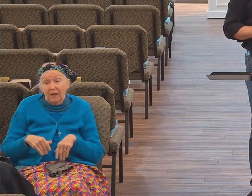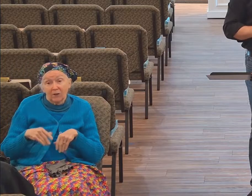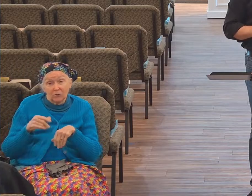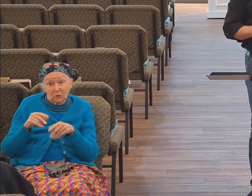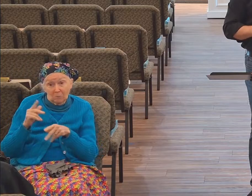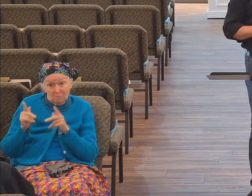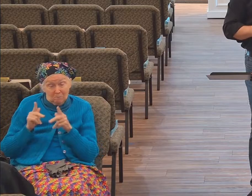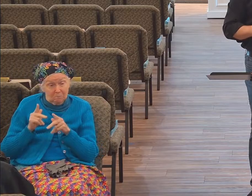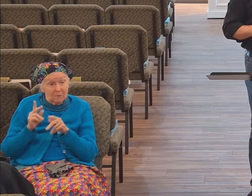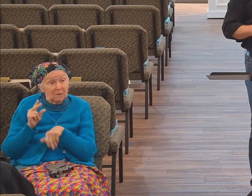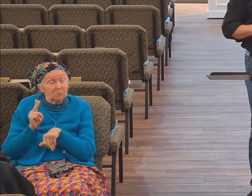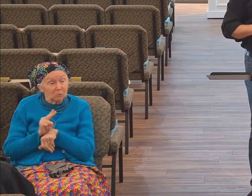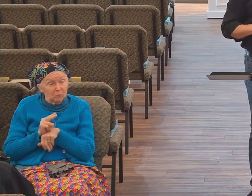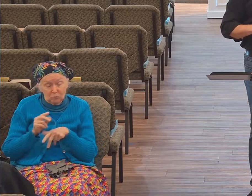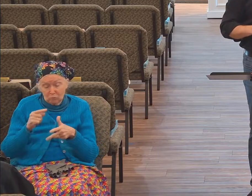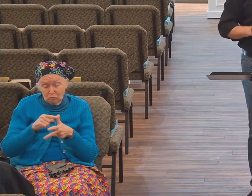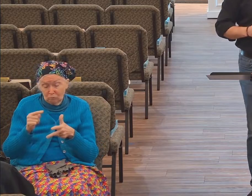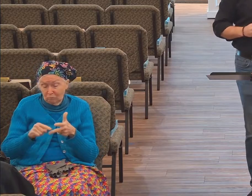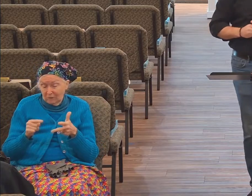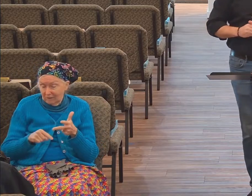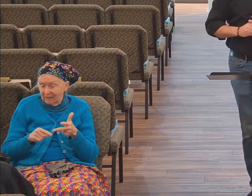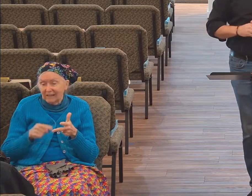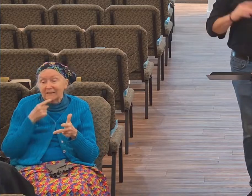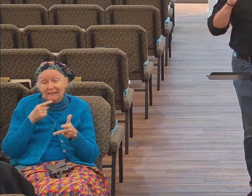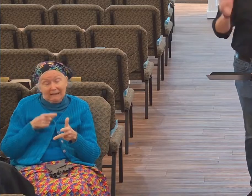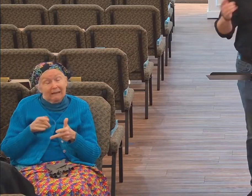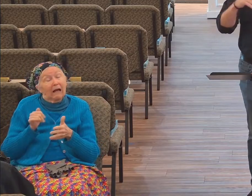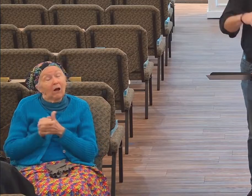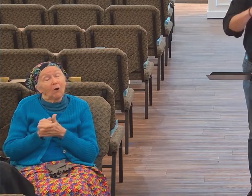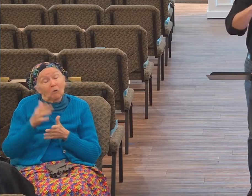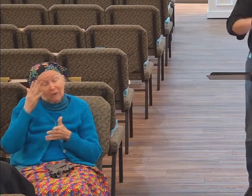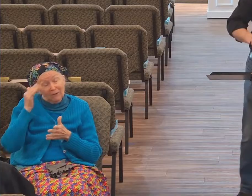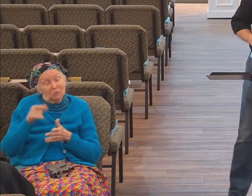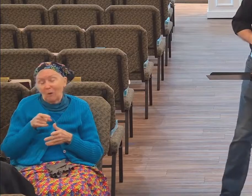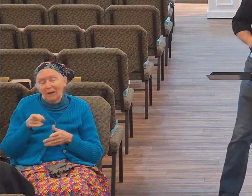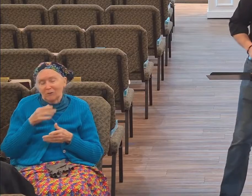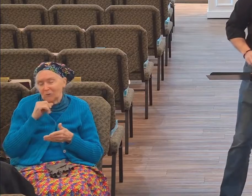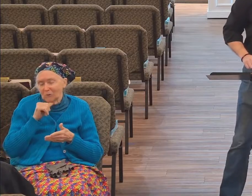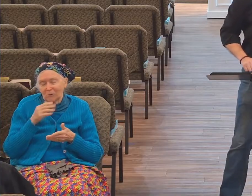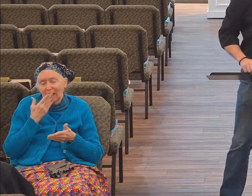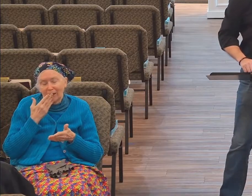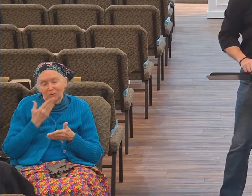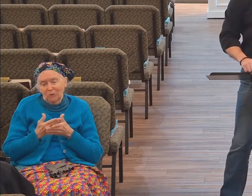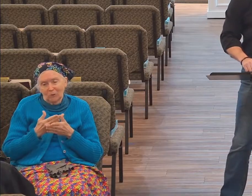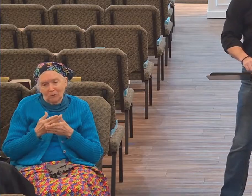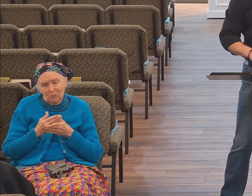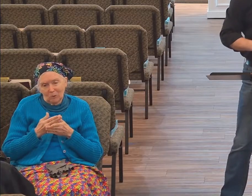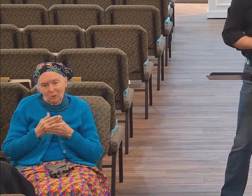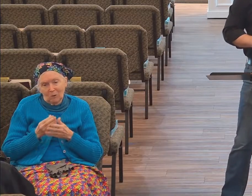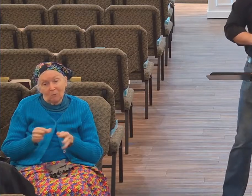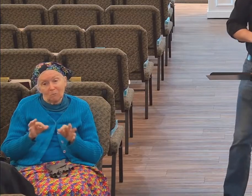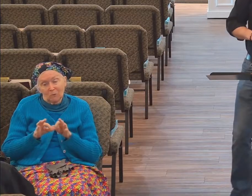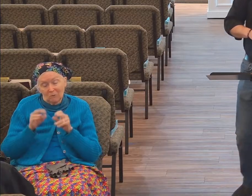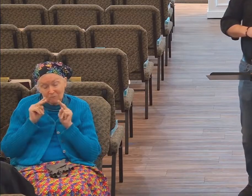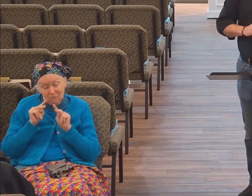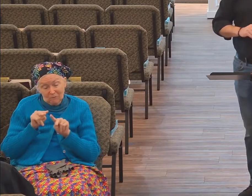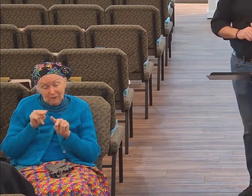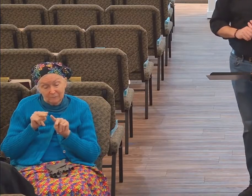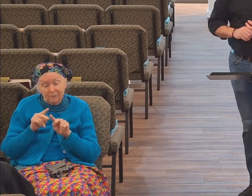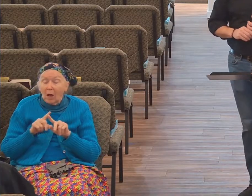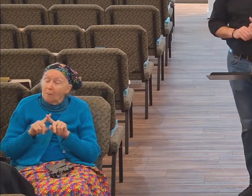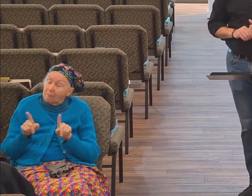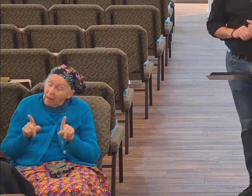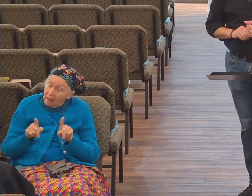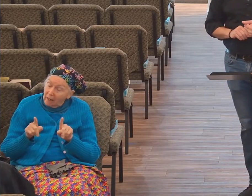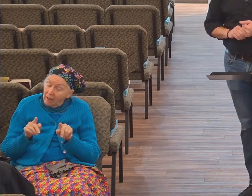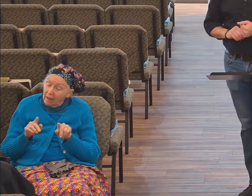trekking? Okay. This is why he goes on to say, look at verse 4. But just as we have